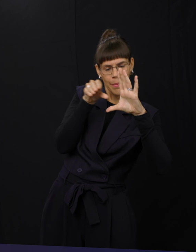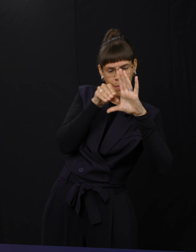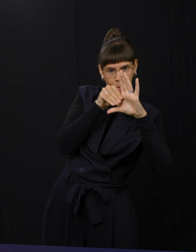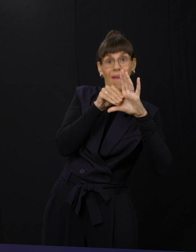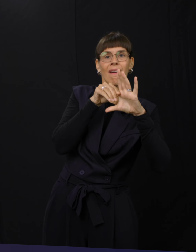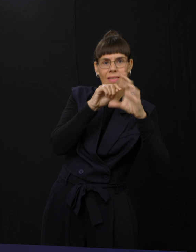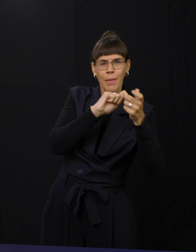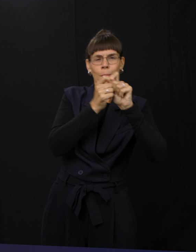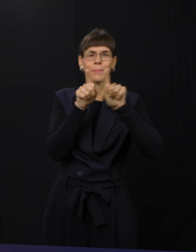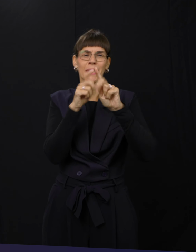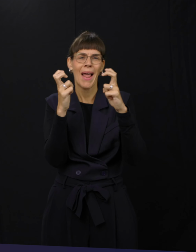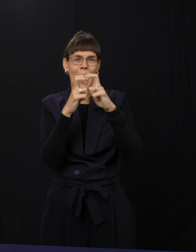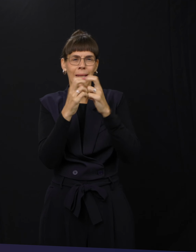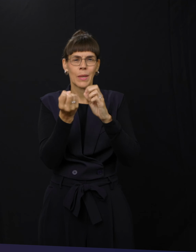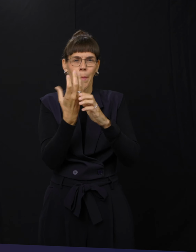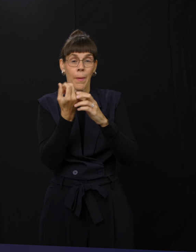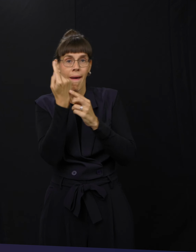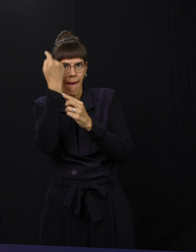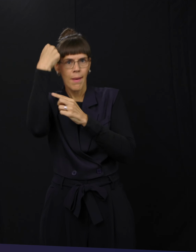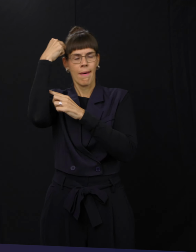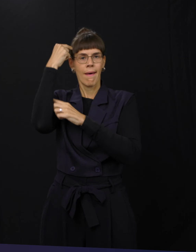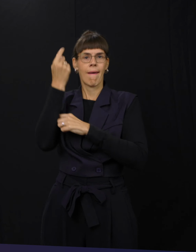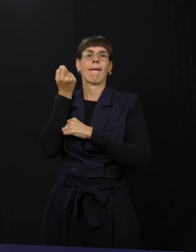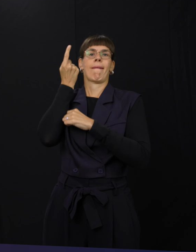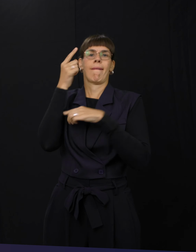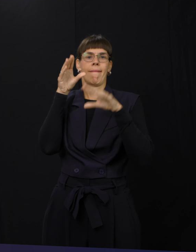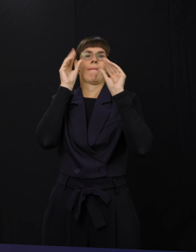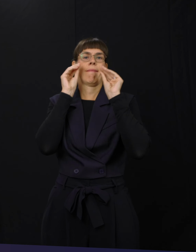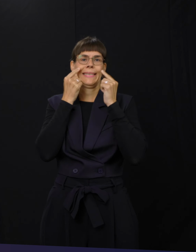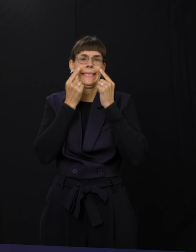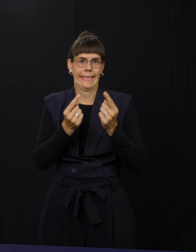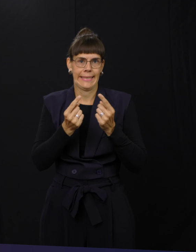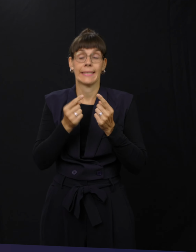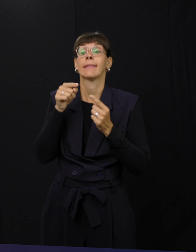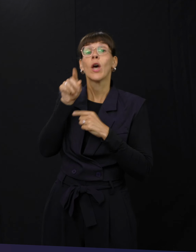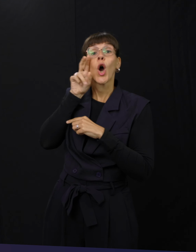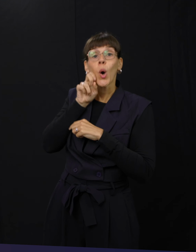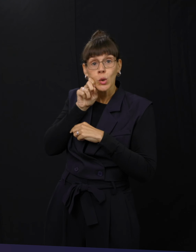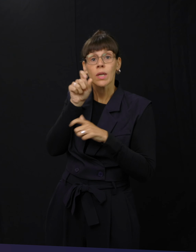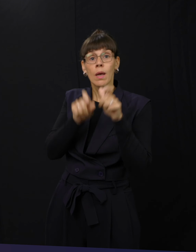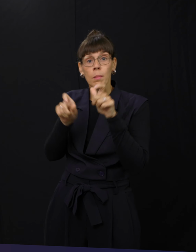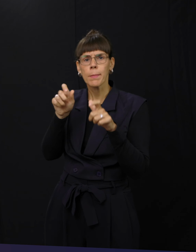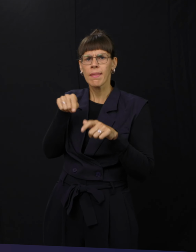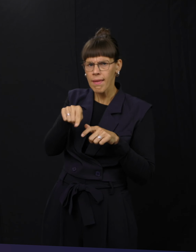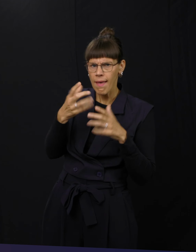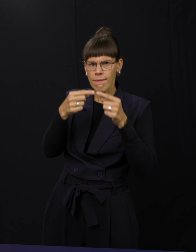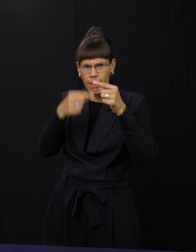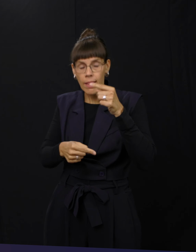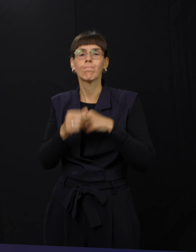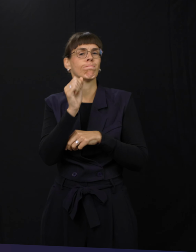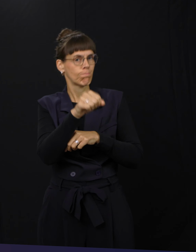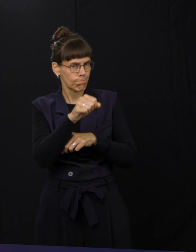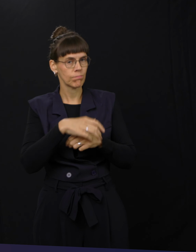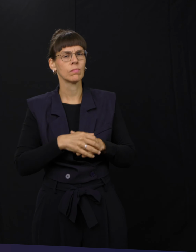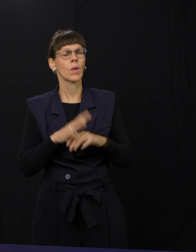being transmitted to our brain, and therefore we can see. Right, and this goes wrong in Usher patients. Exactly. Right. So how does this